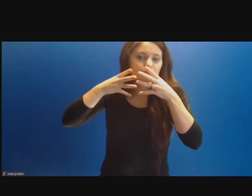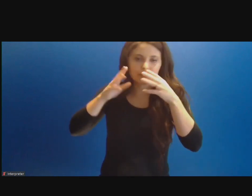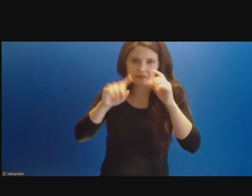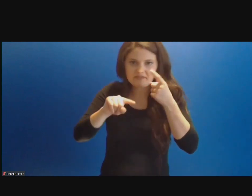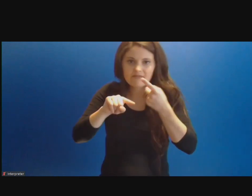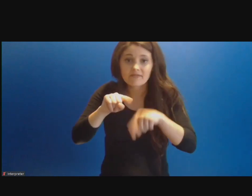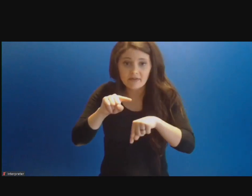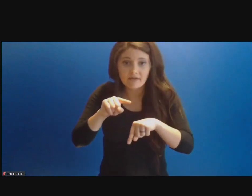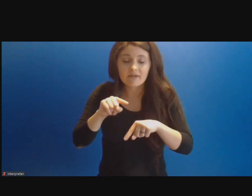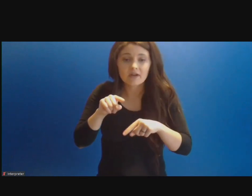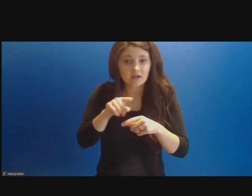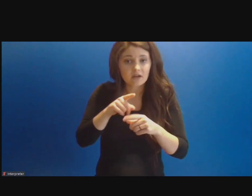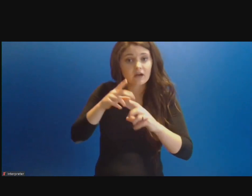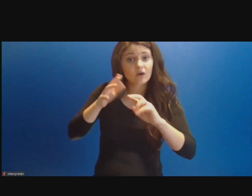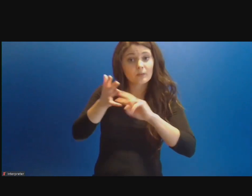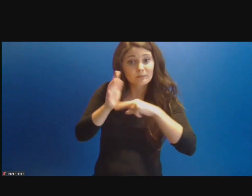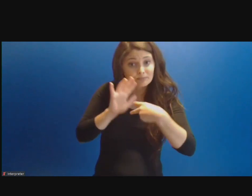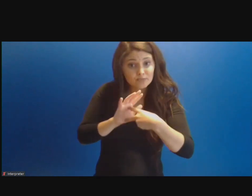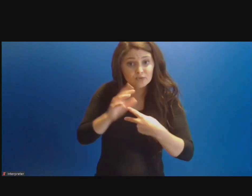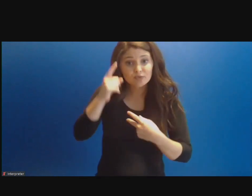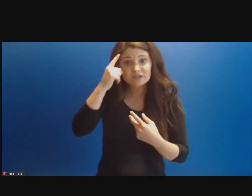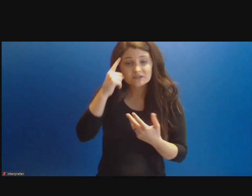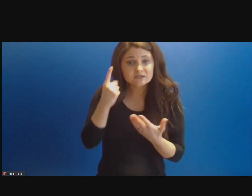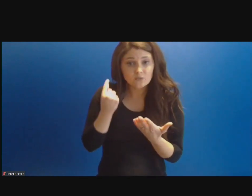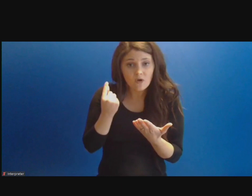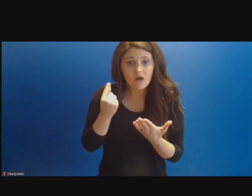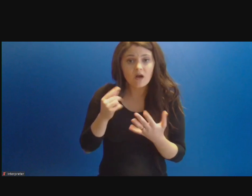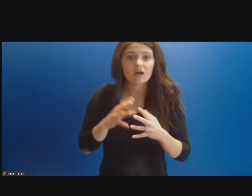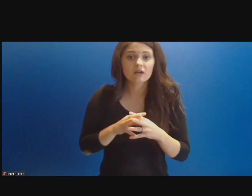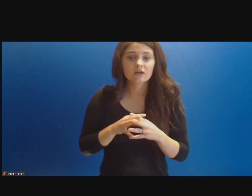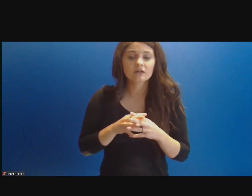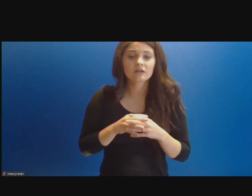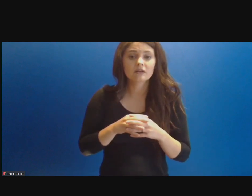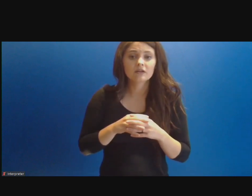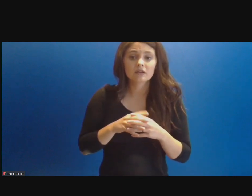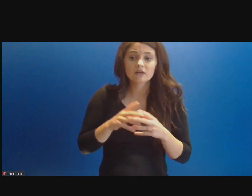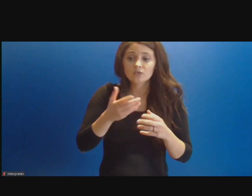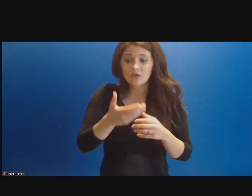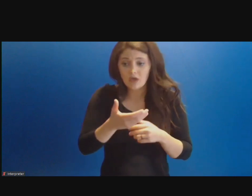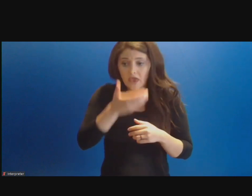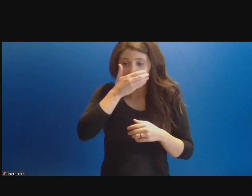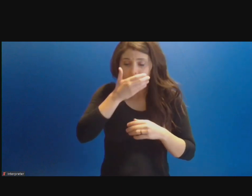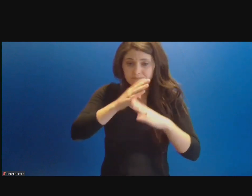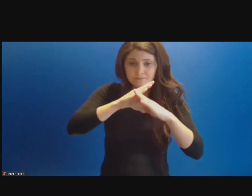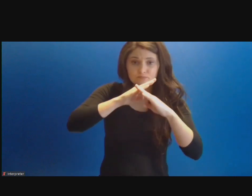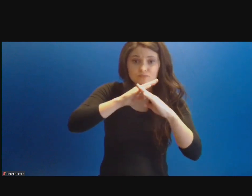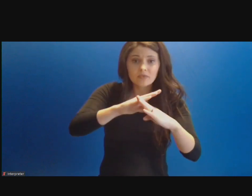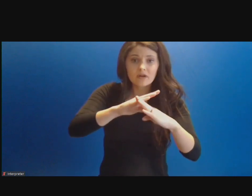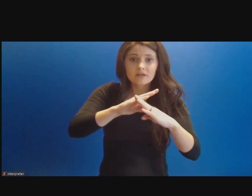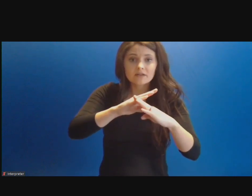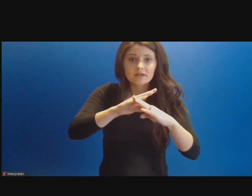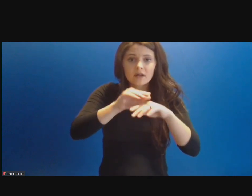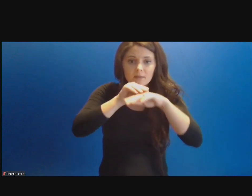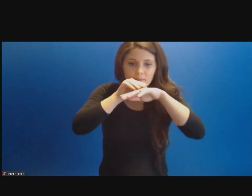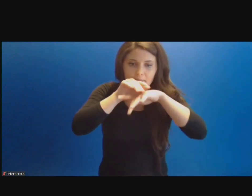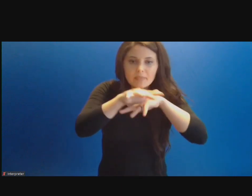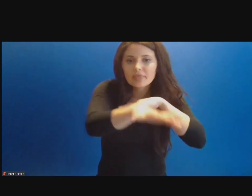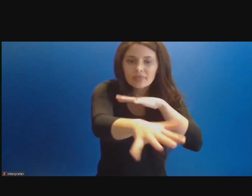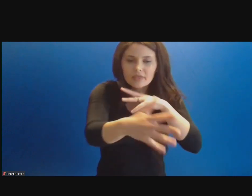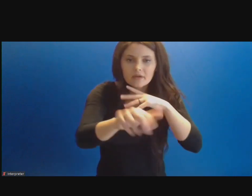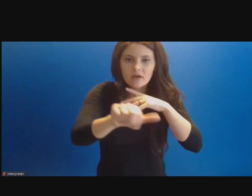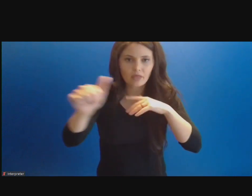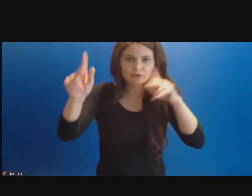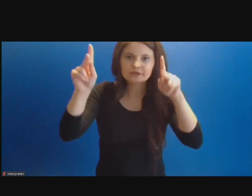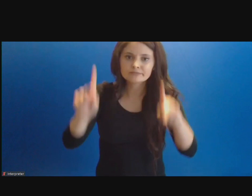And these are mainly for individuals to wear to protect so they won't give the virus to somebody